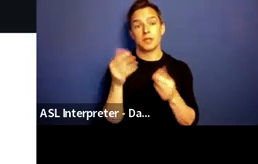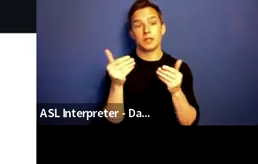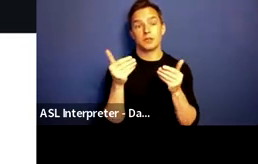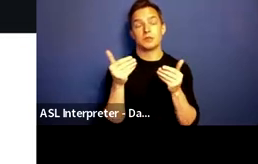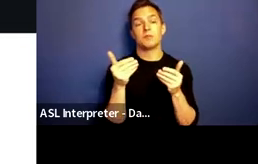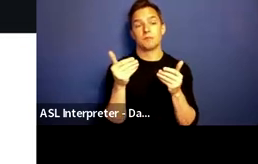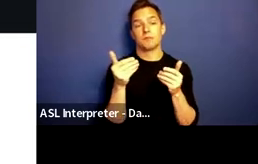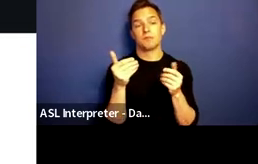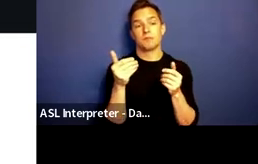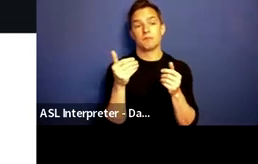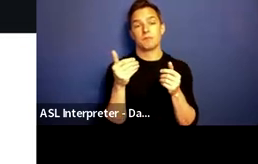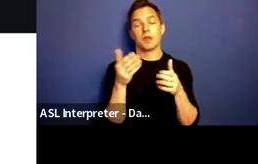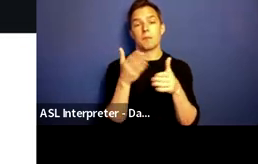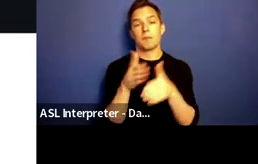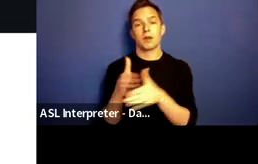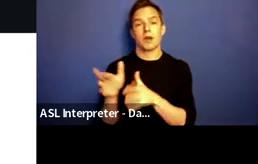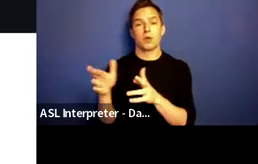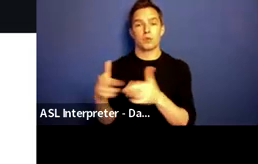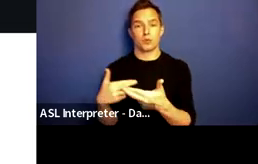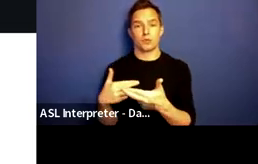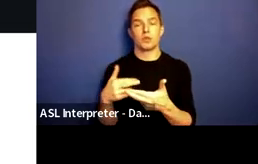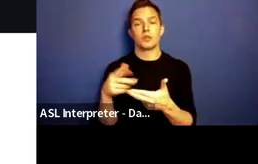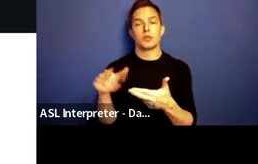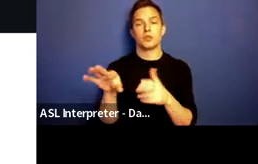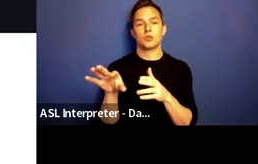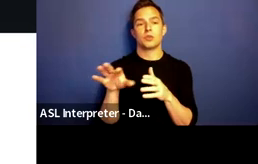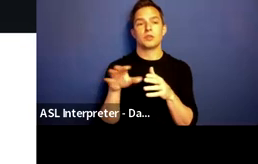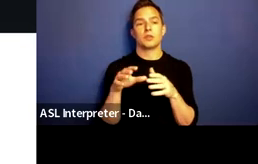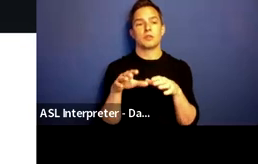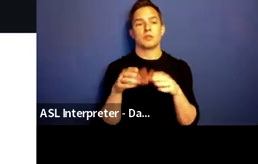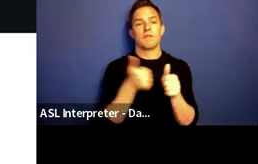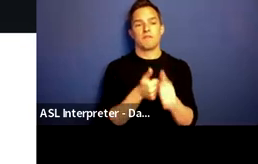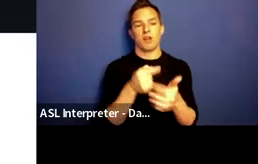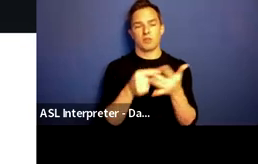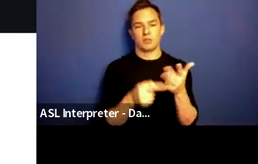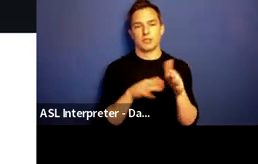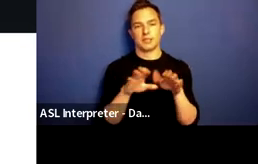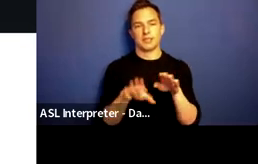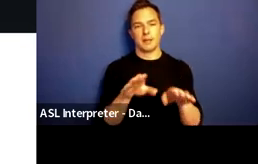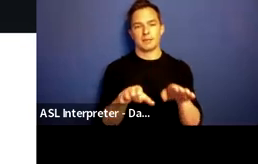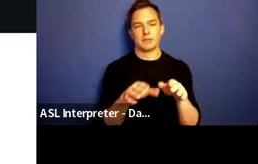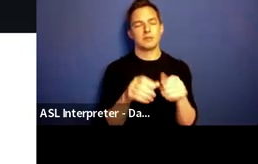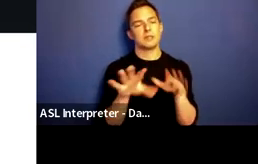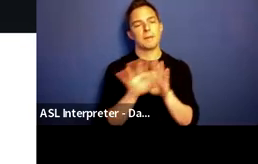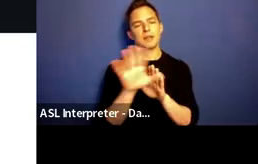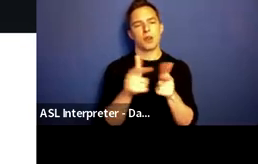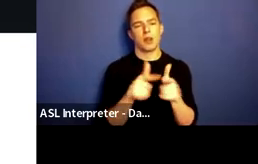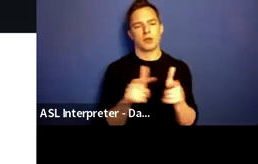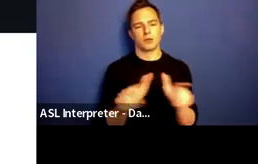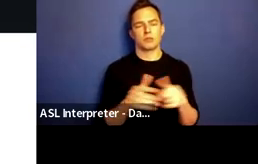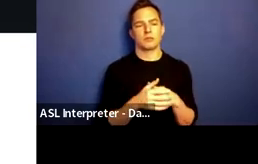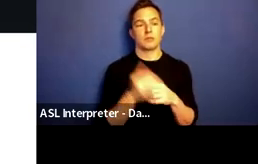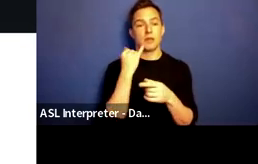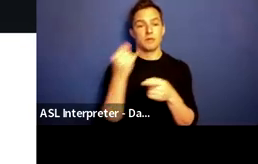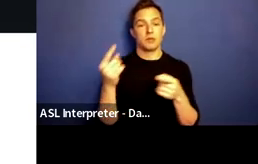a breakout room, you'll be using the following steps to select your language. So if you're here